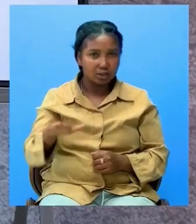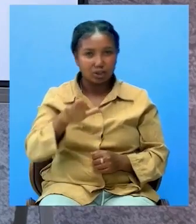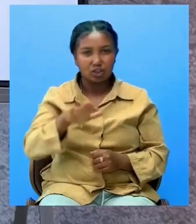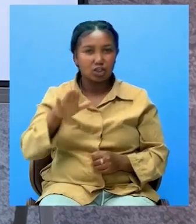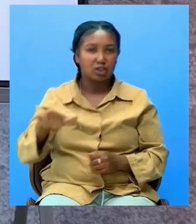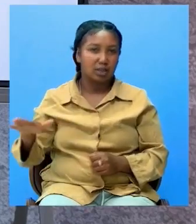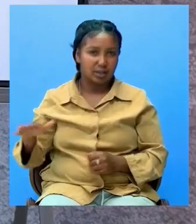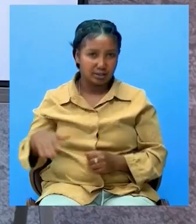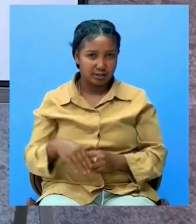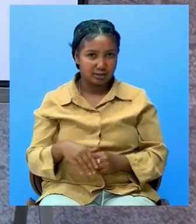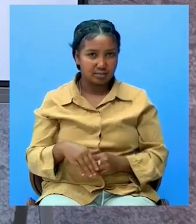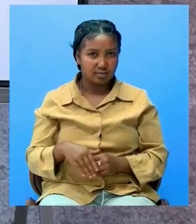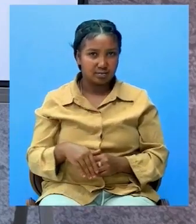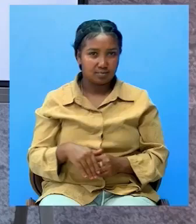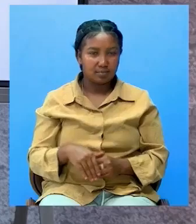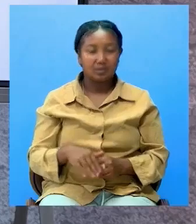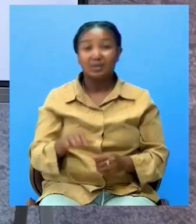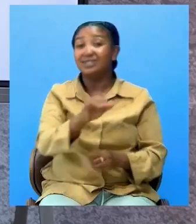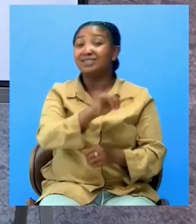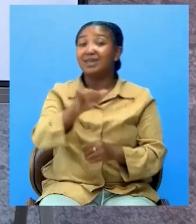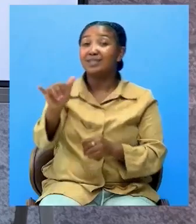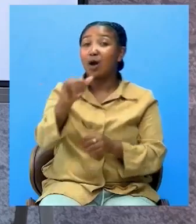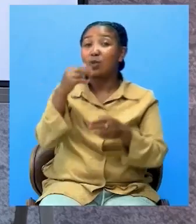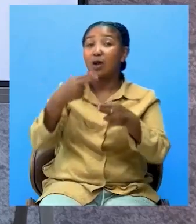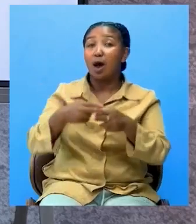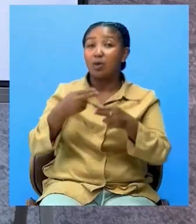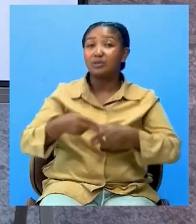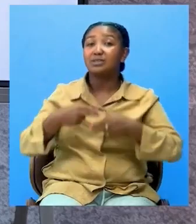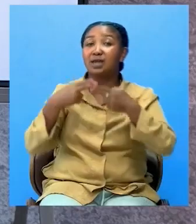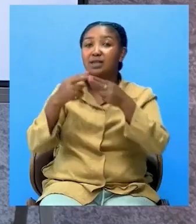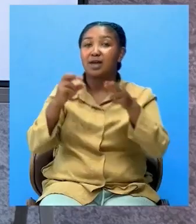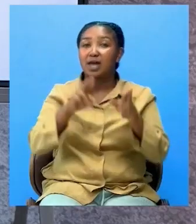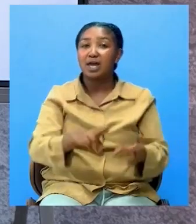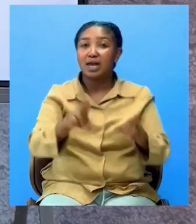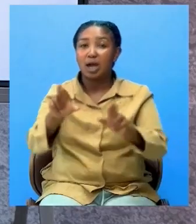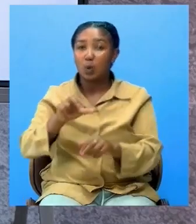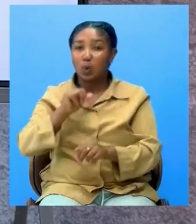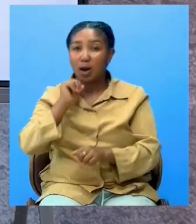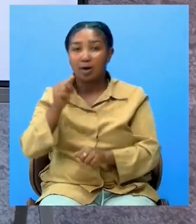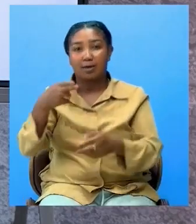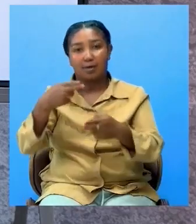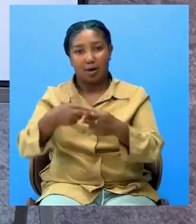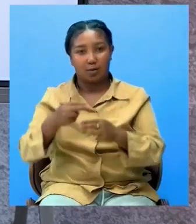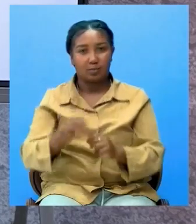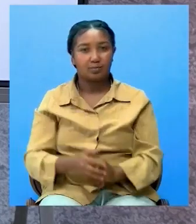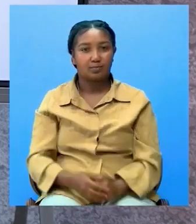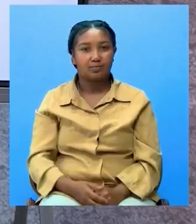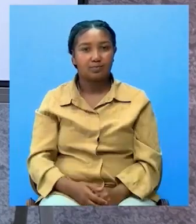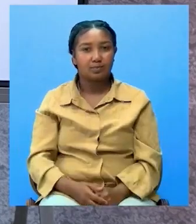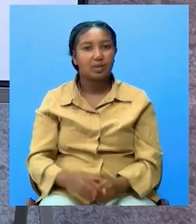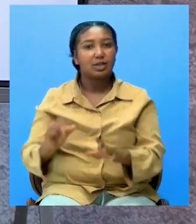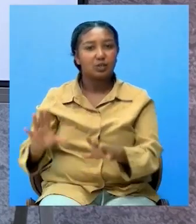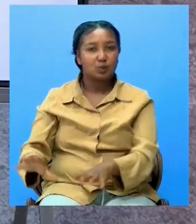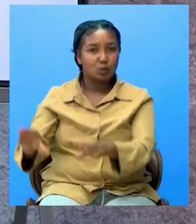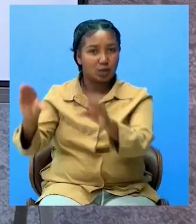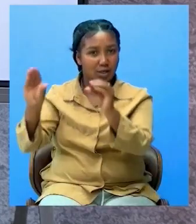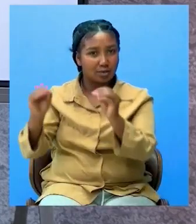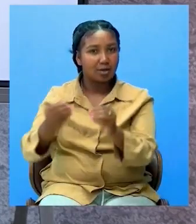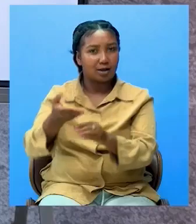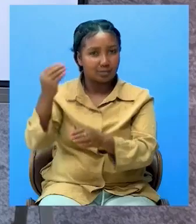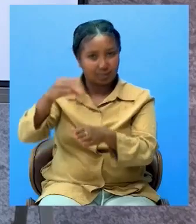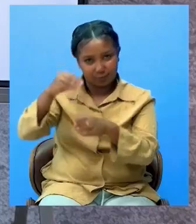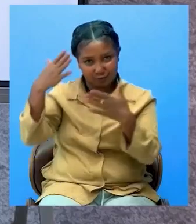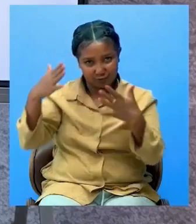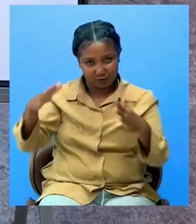children. Such kinds of nouns can be said irregular nouns. Students, that's all about the